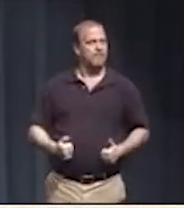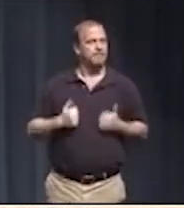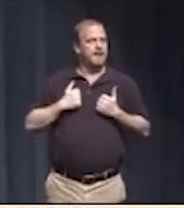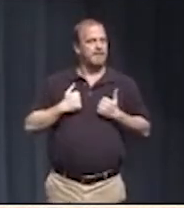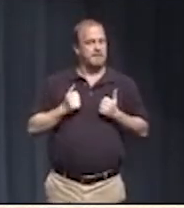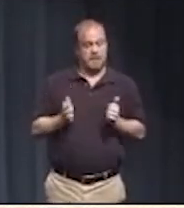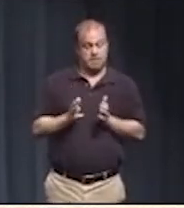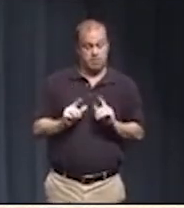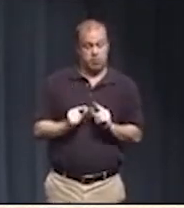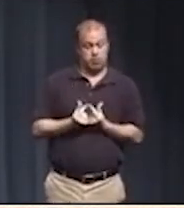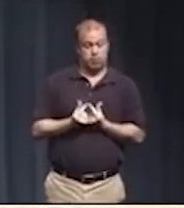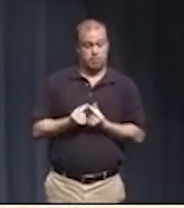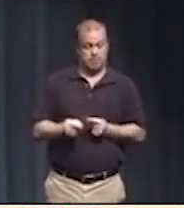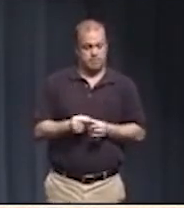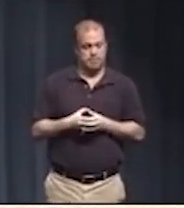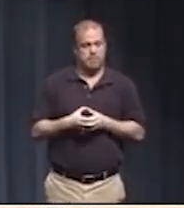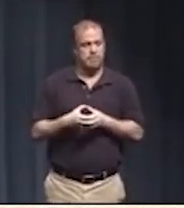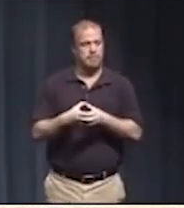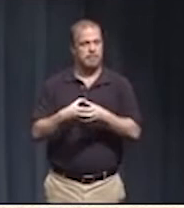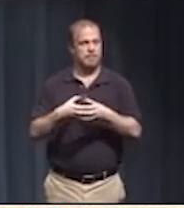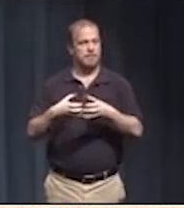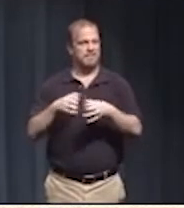small group societies.